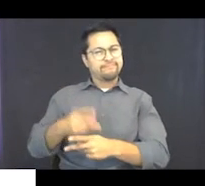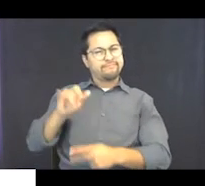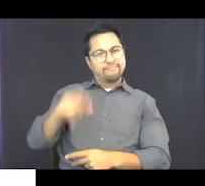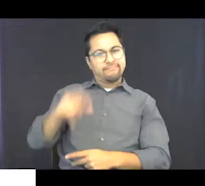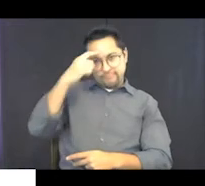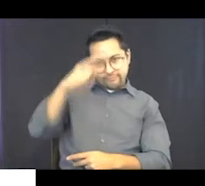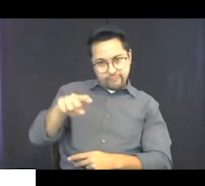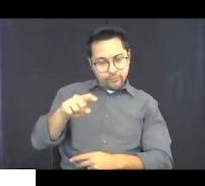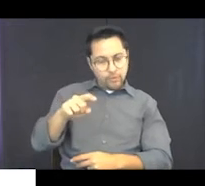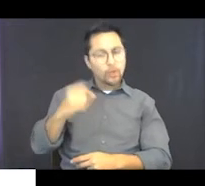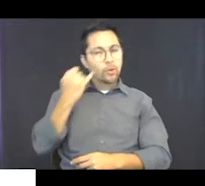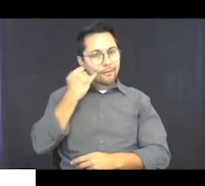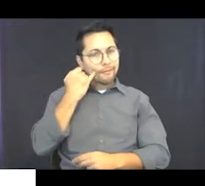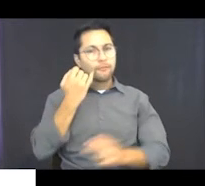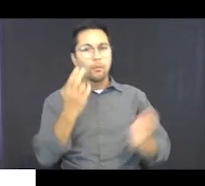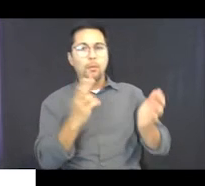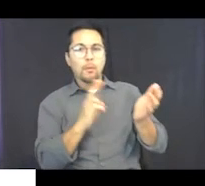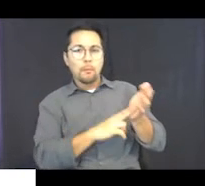you apply.